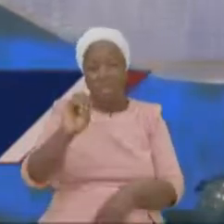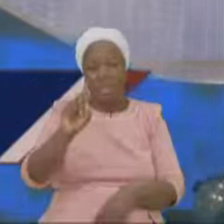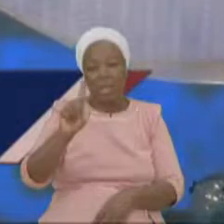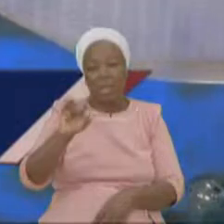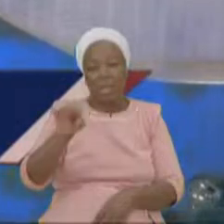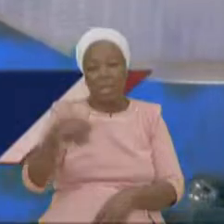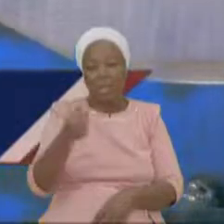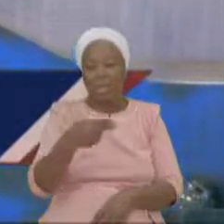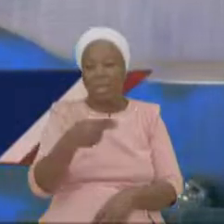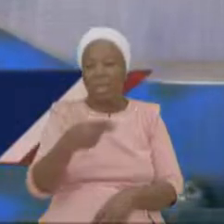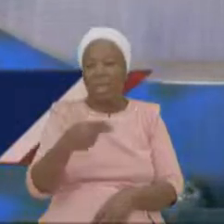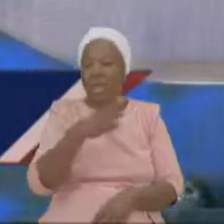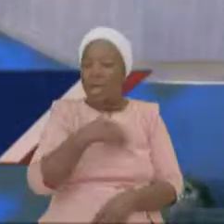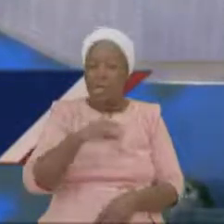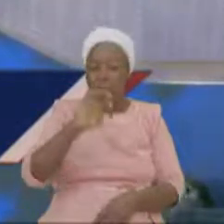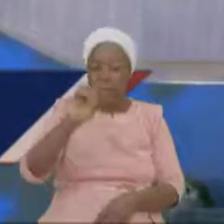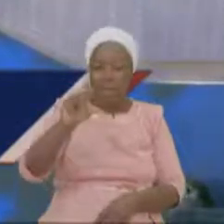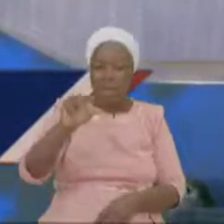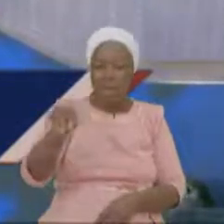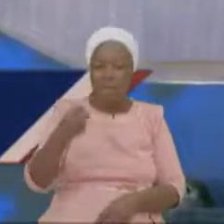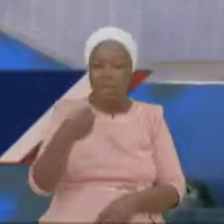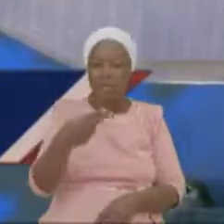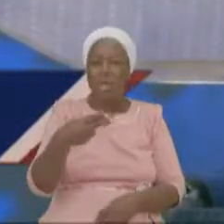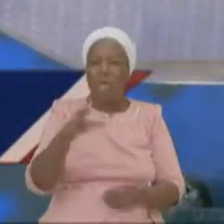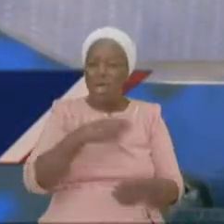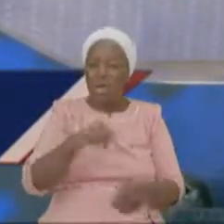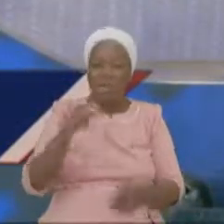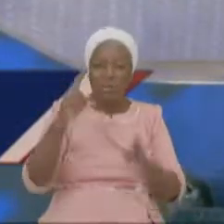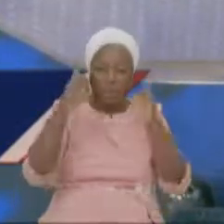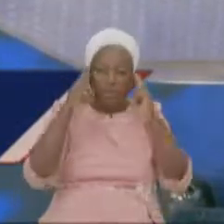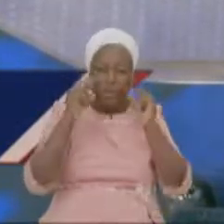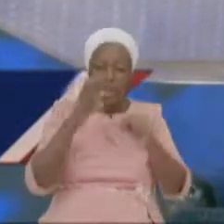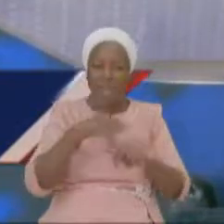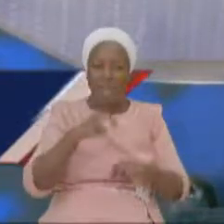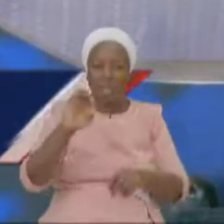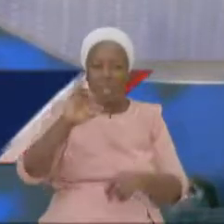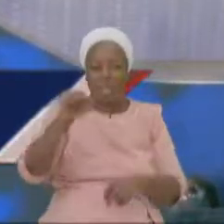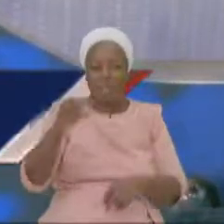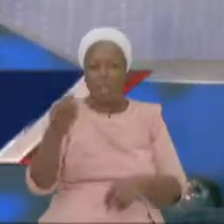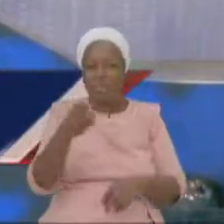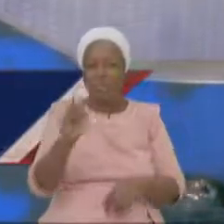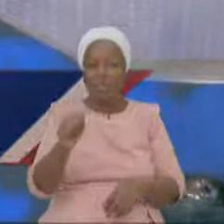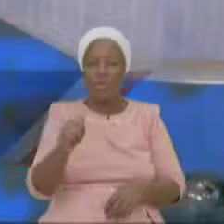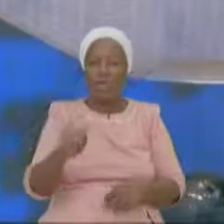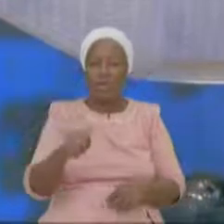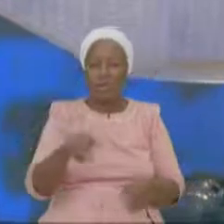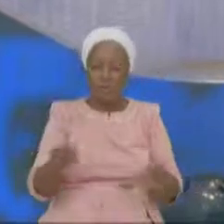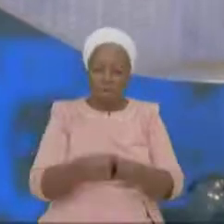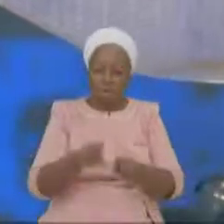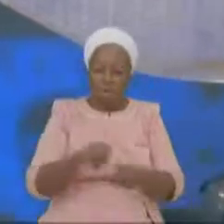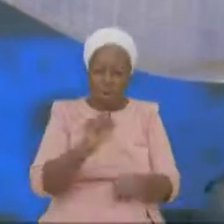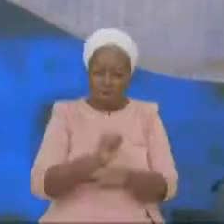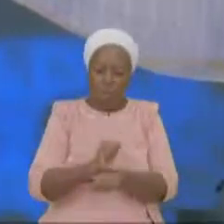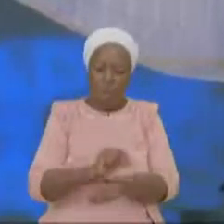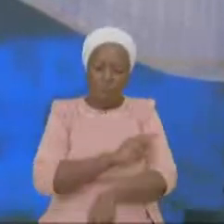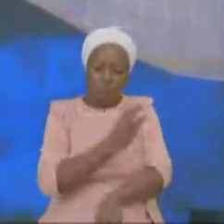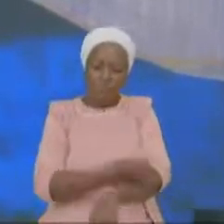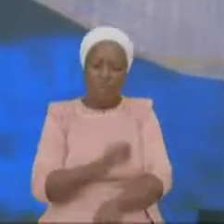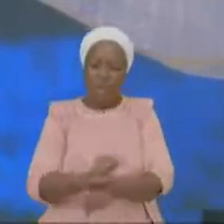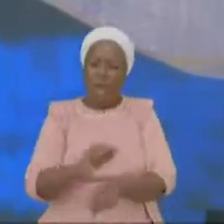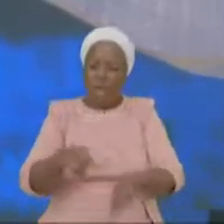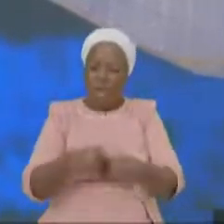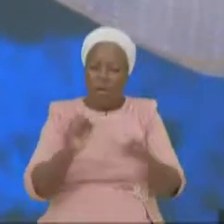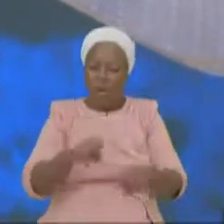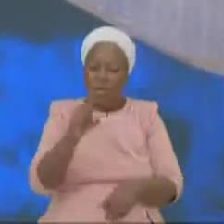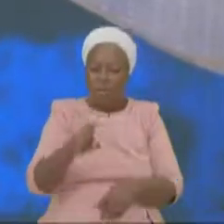like Moses, like Joshua, also walk mighty works? How can you, like Jesus Christ,